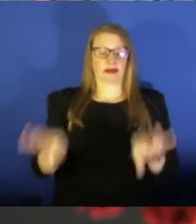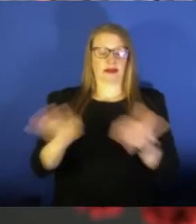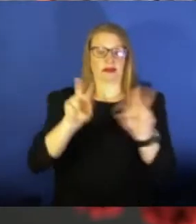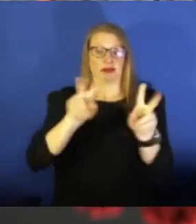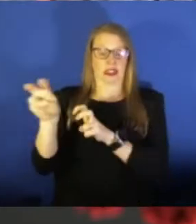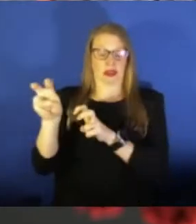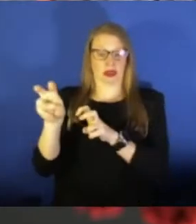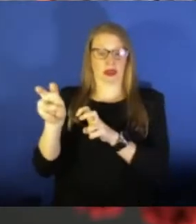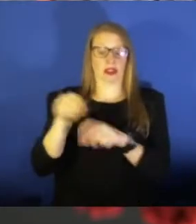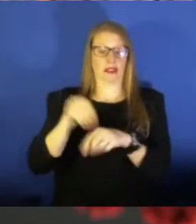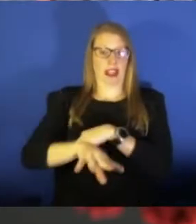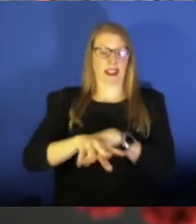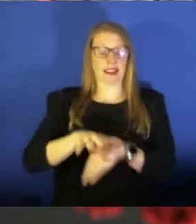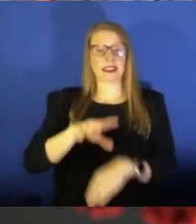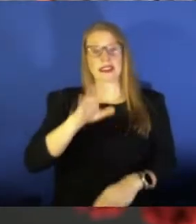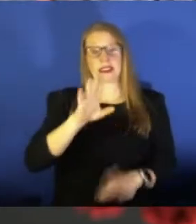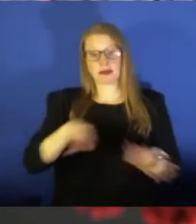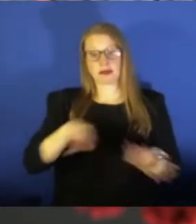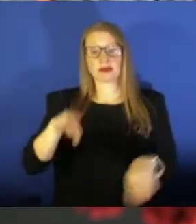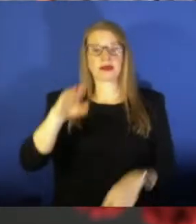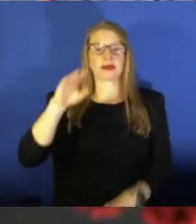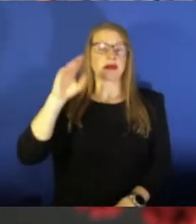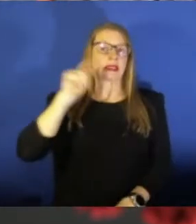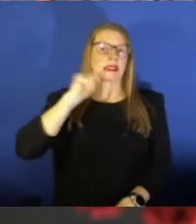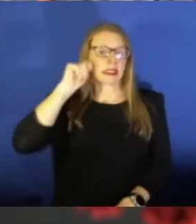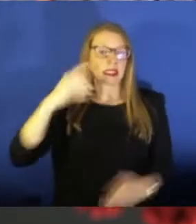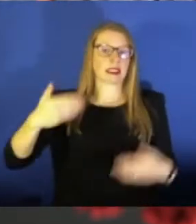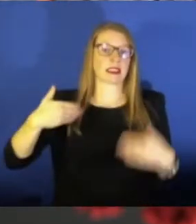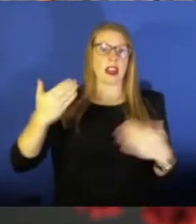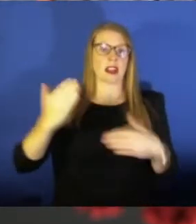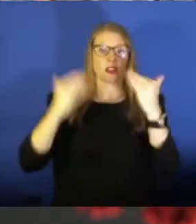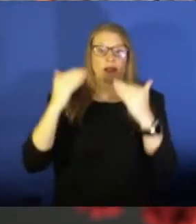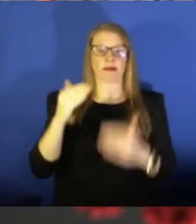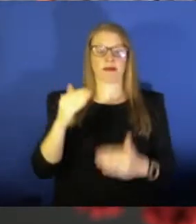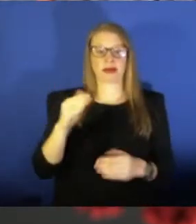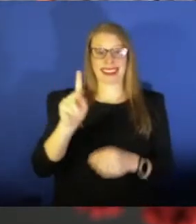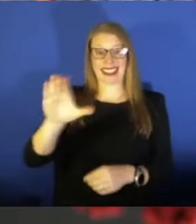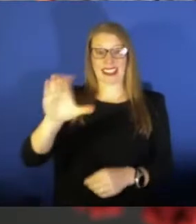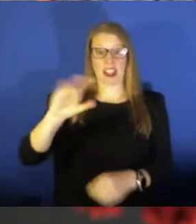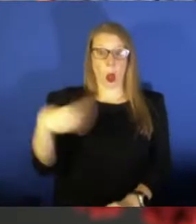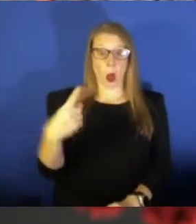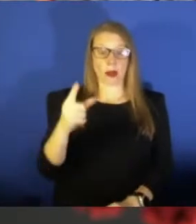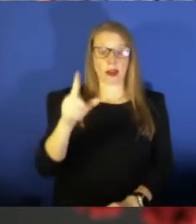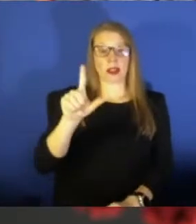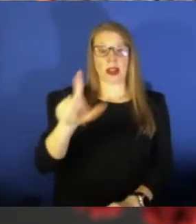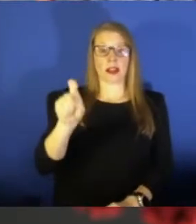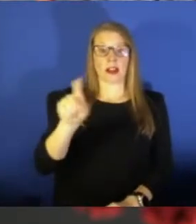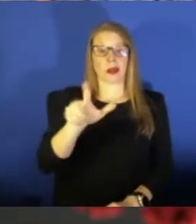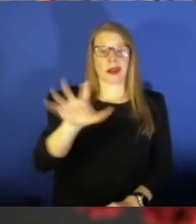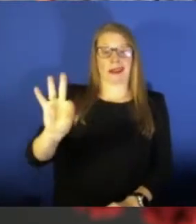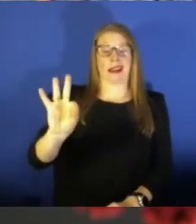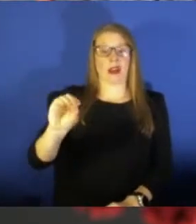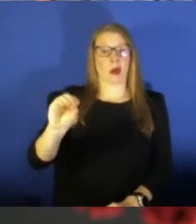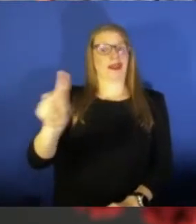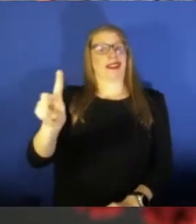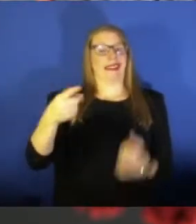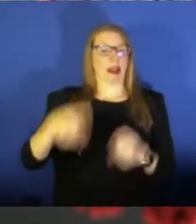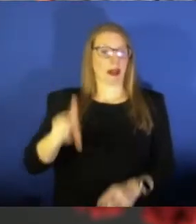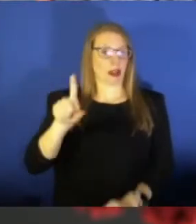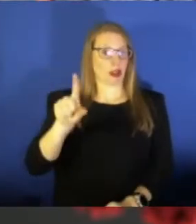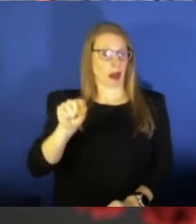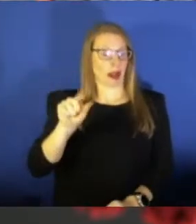officially revealed last month at the Cancer Center. This was an exciting day for us, but today is even more rewarding to know that we